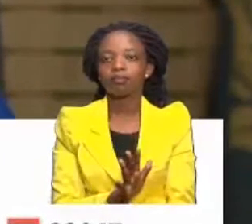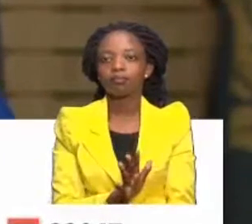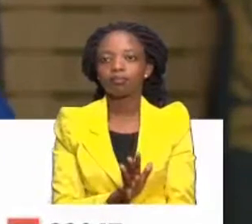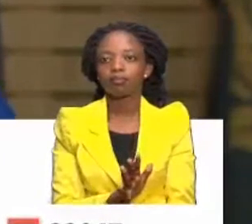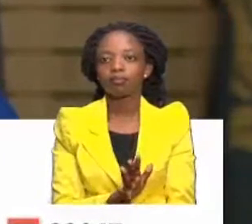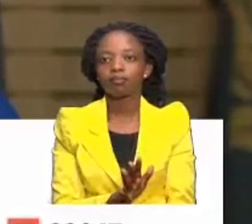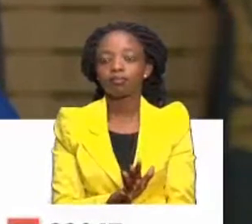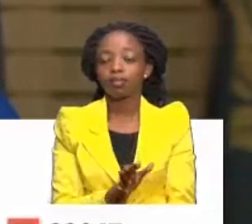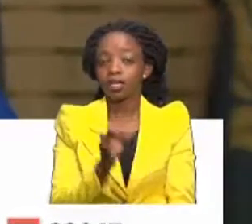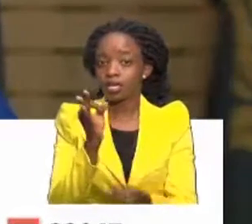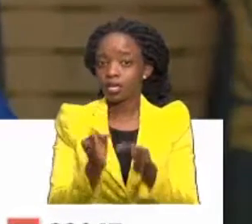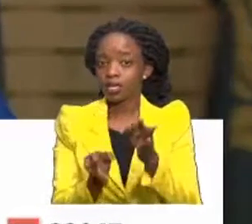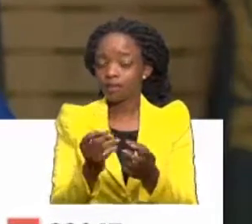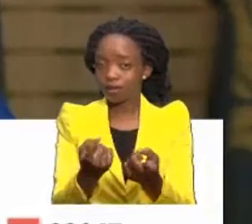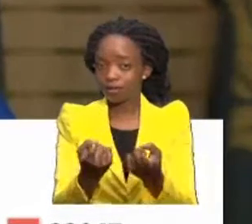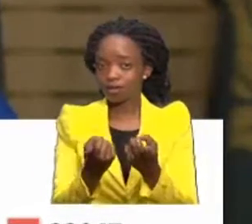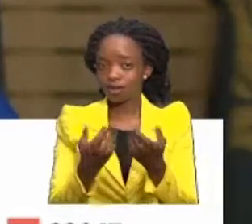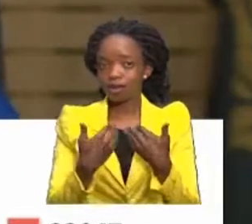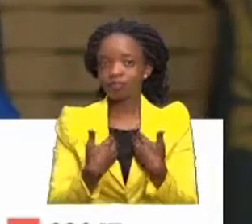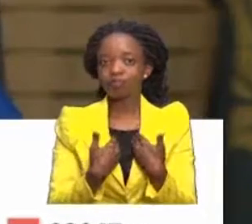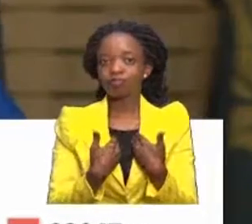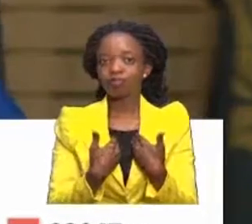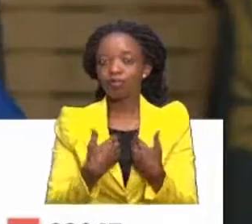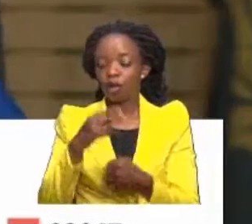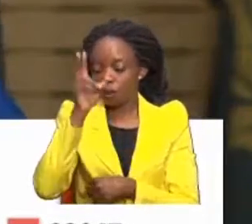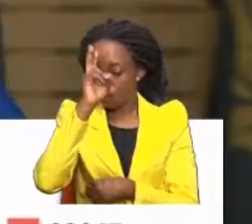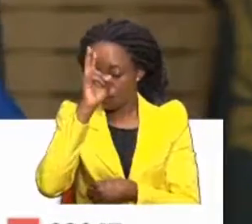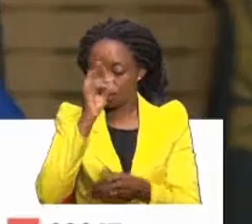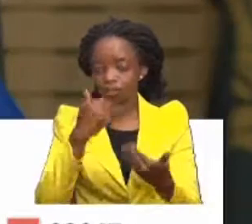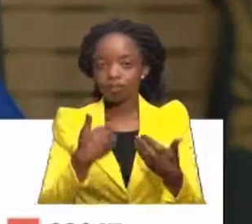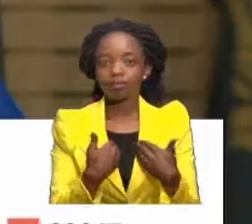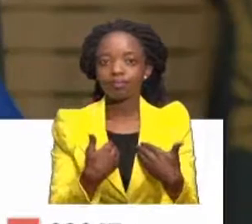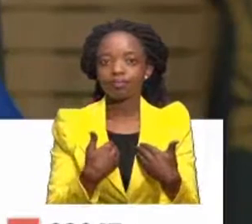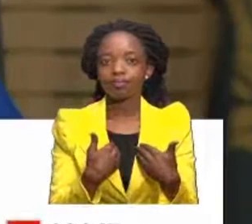In case of need, police have